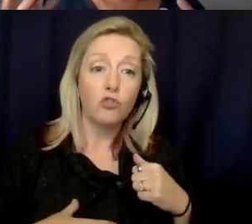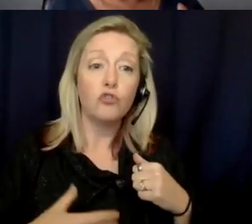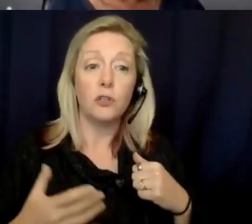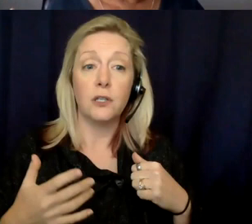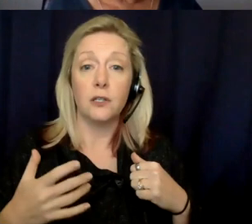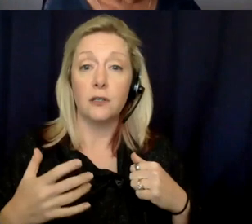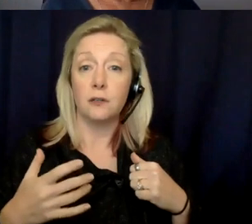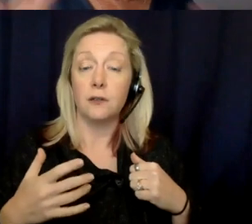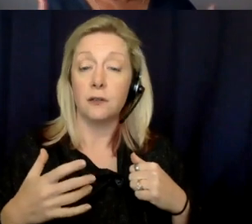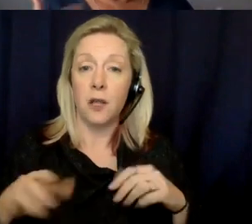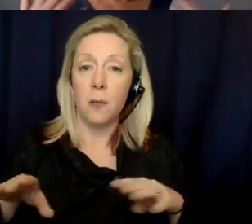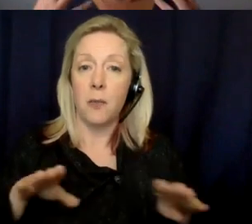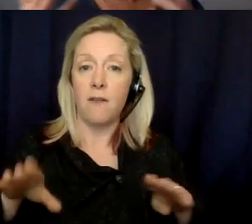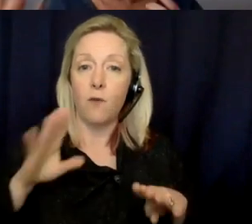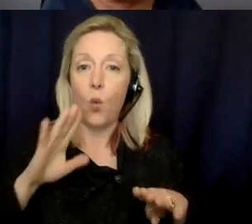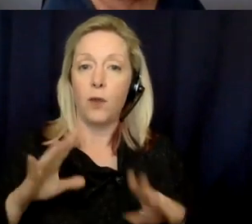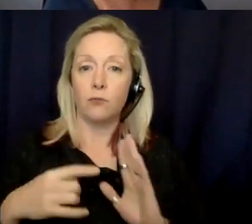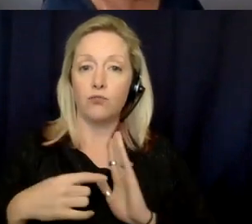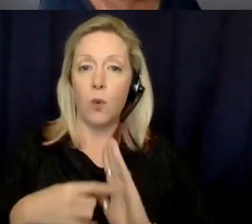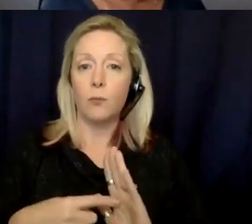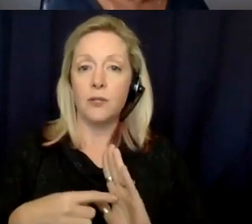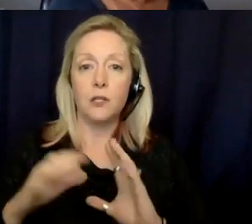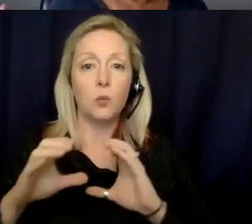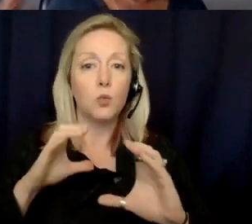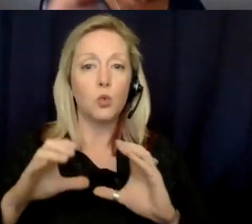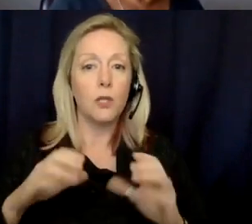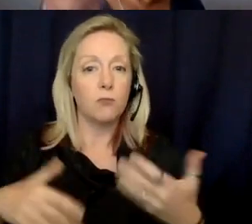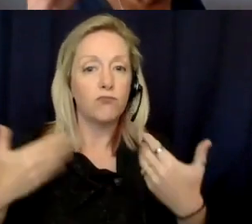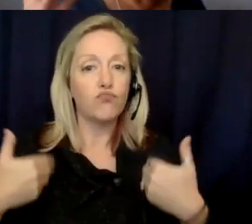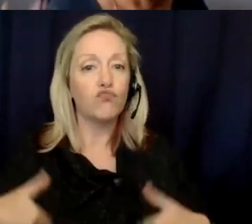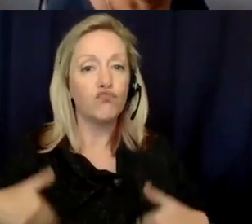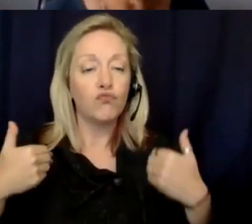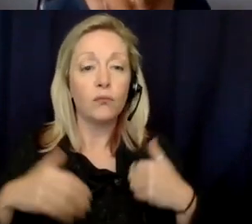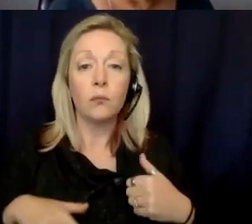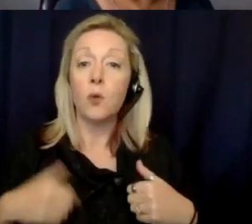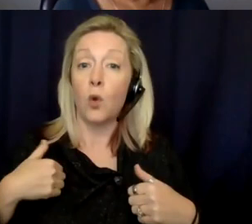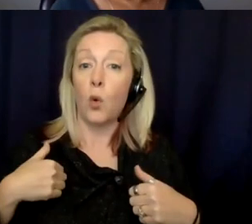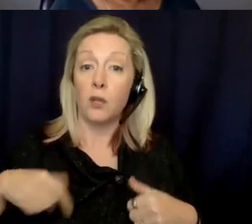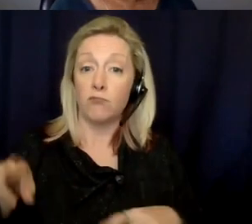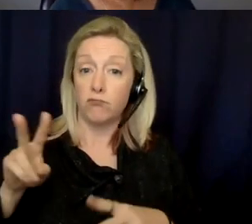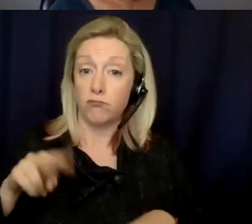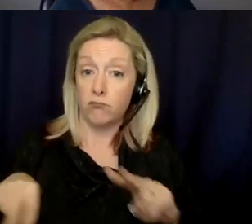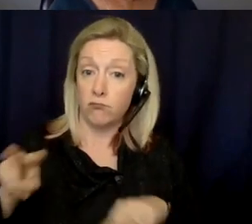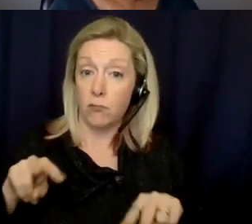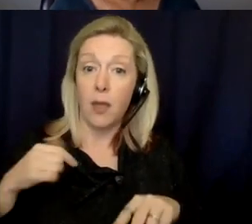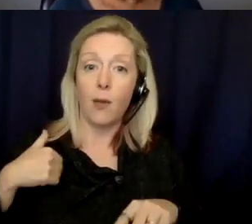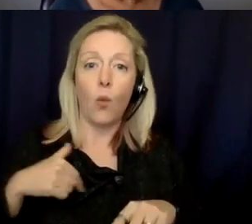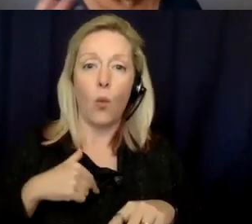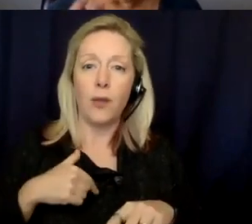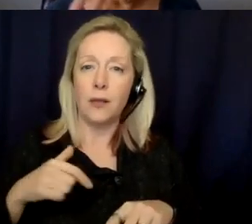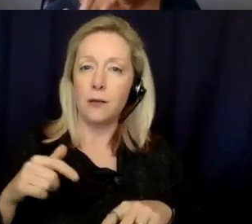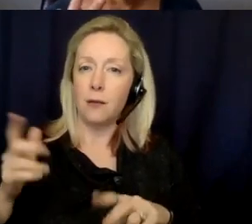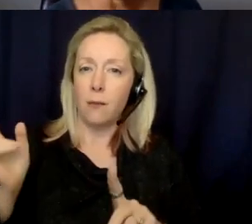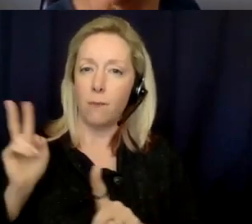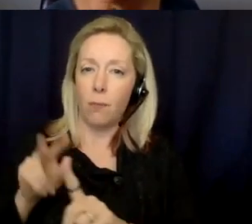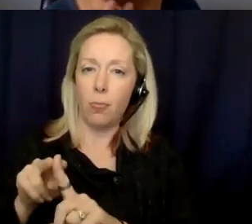those behaviors, and we're going to observe those behaviors, and then we're going to interpret those behaviors. So we're going to